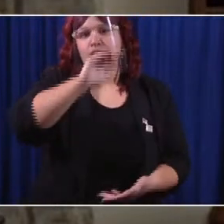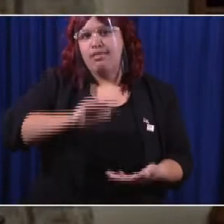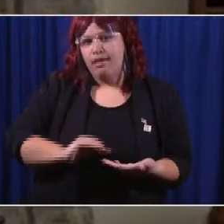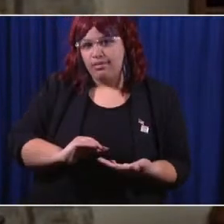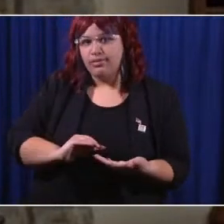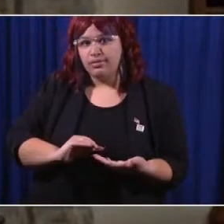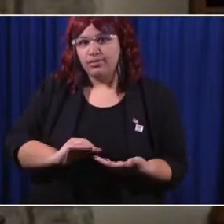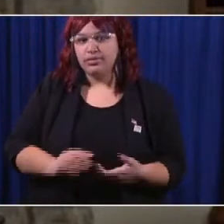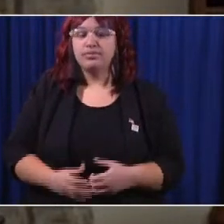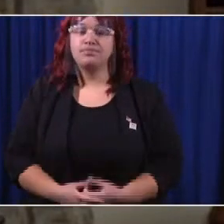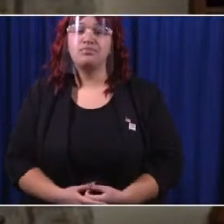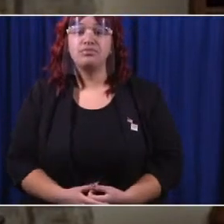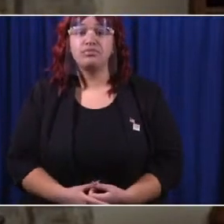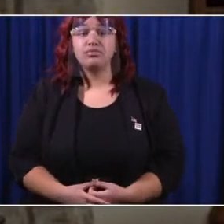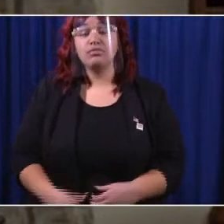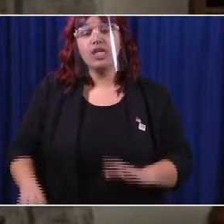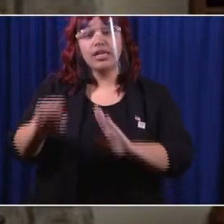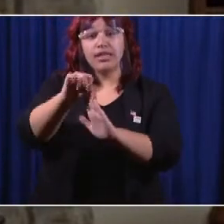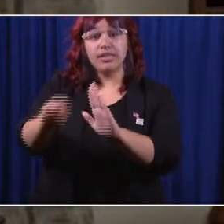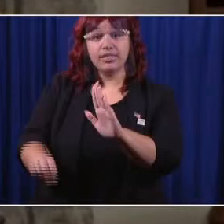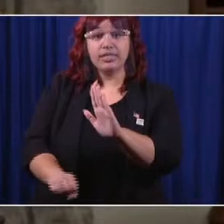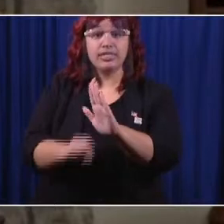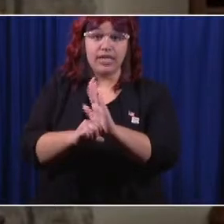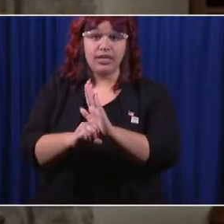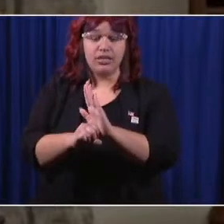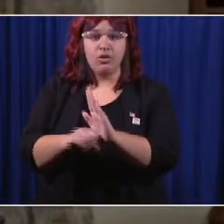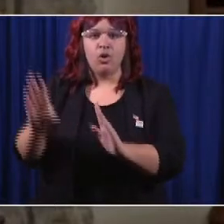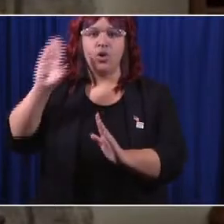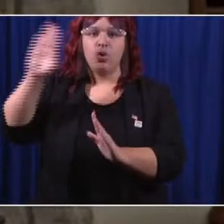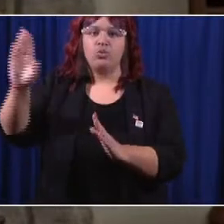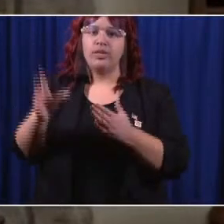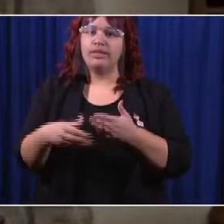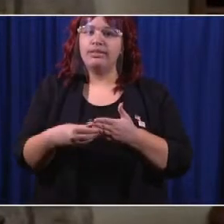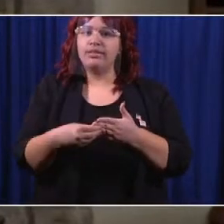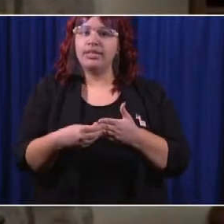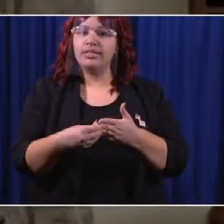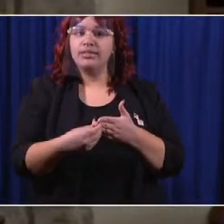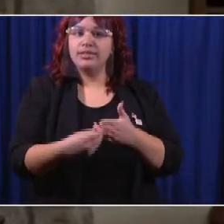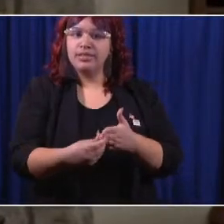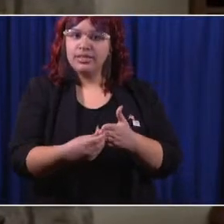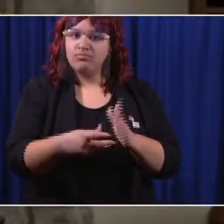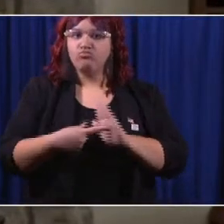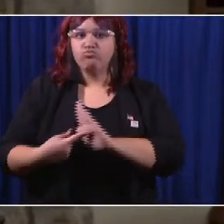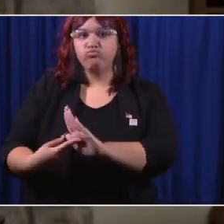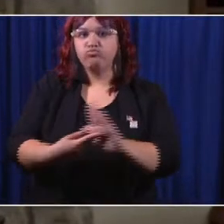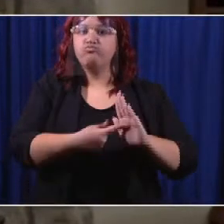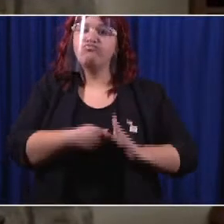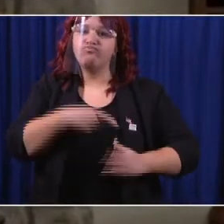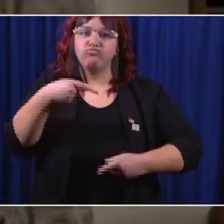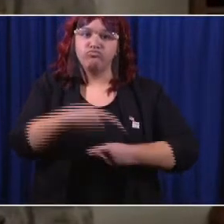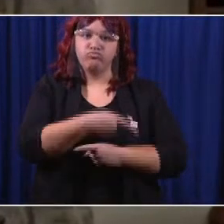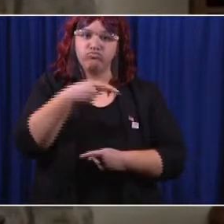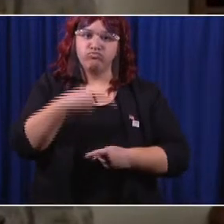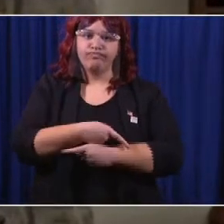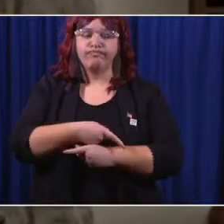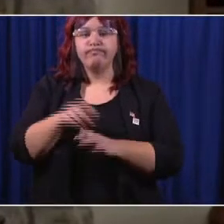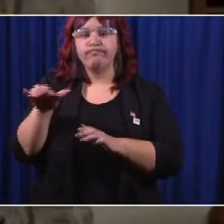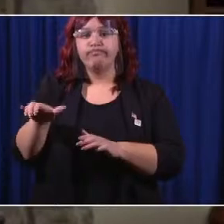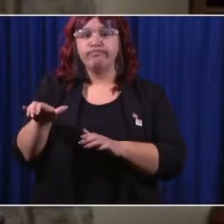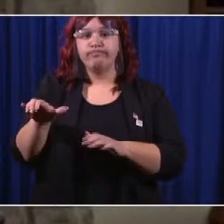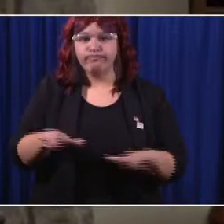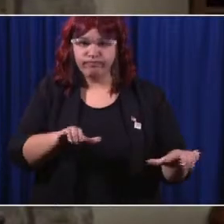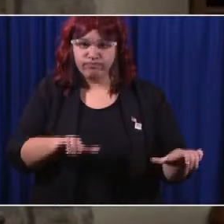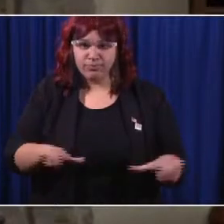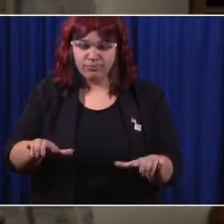trying to lead by example. We're doing that with state employees as well. So we had